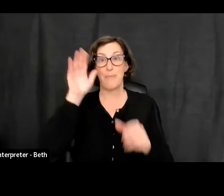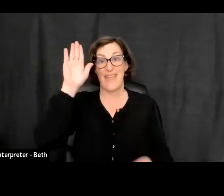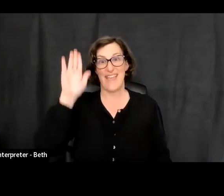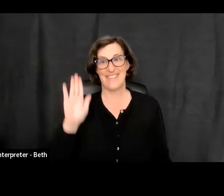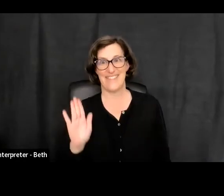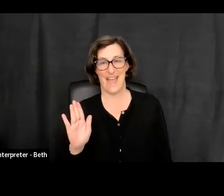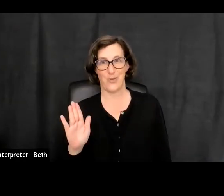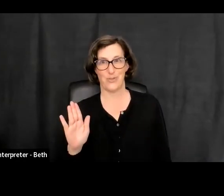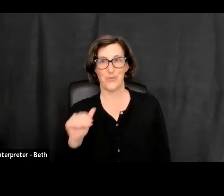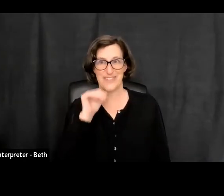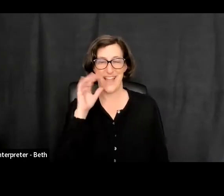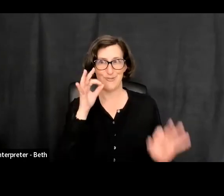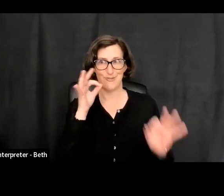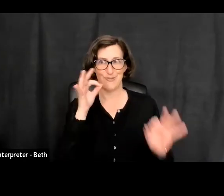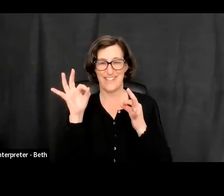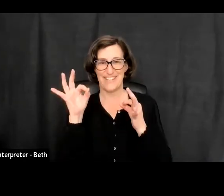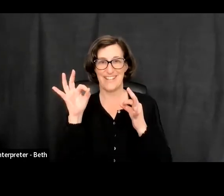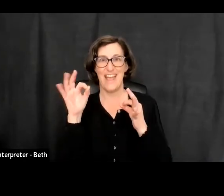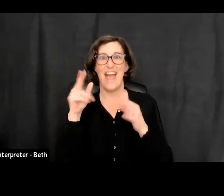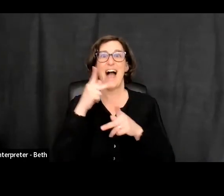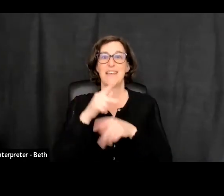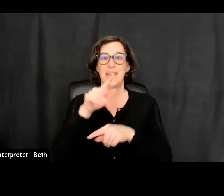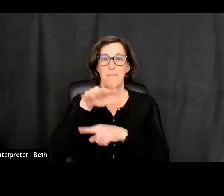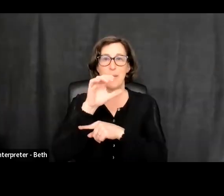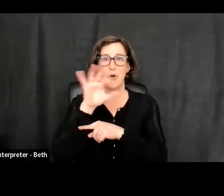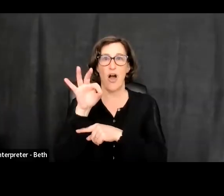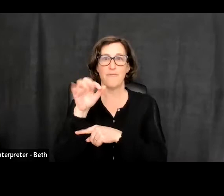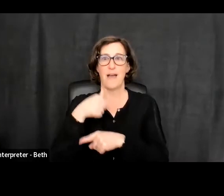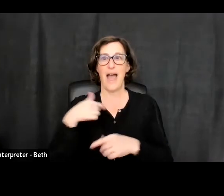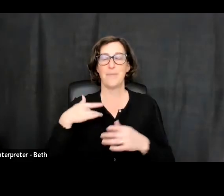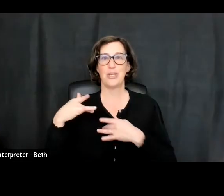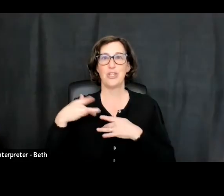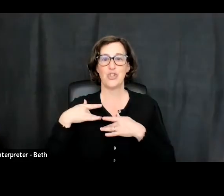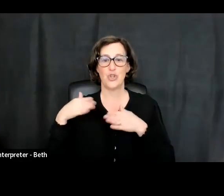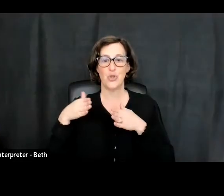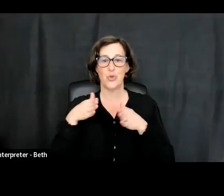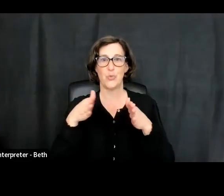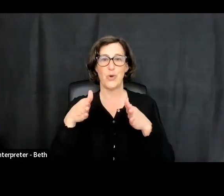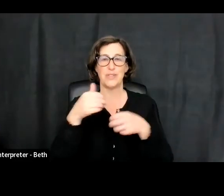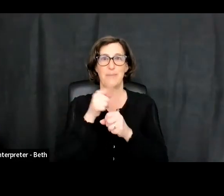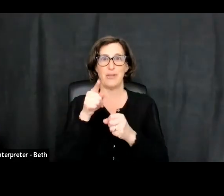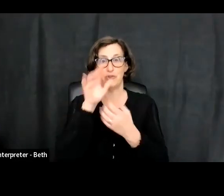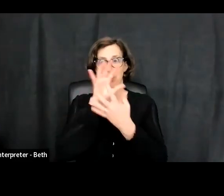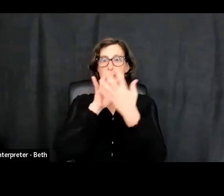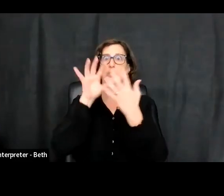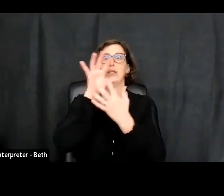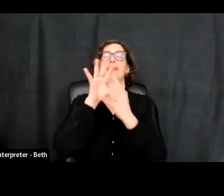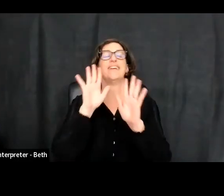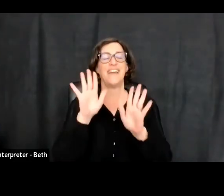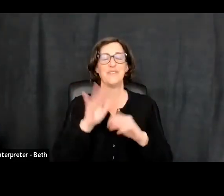not super distracting. I'll keep my camera turned off because I'm worried the road moving behind me is going to make people dizzy. It kind of makes me dizzy when I watch.